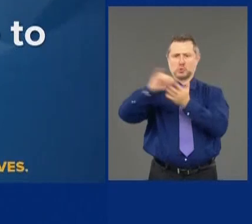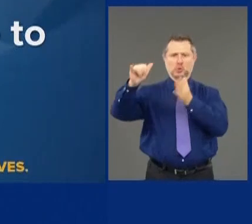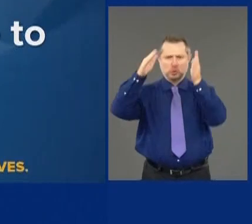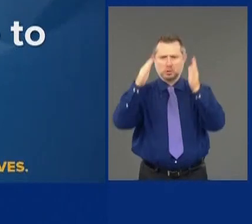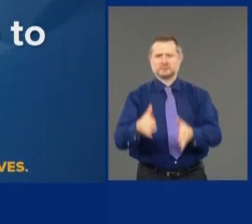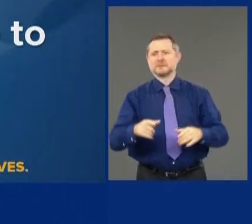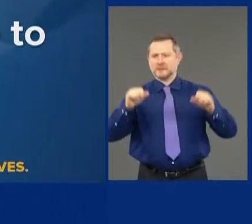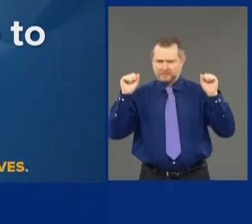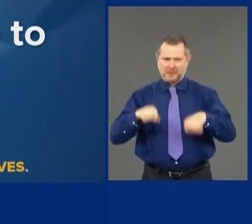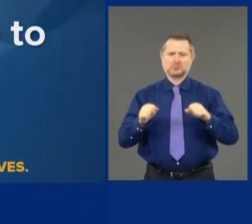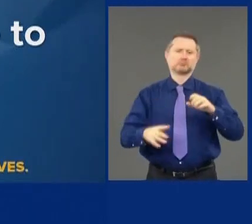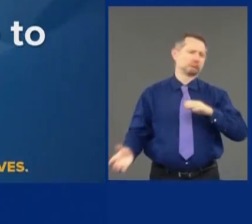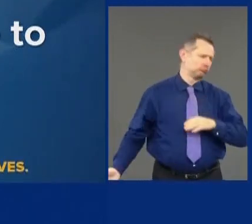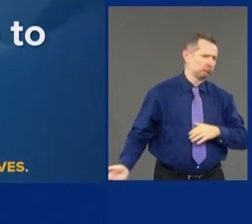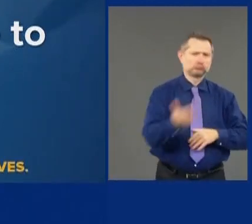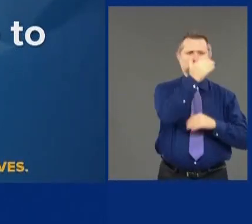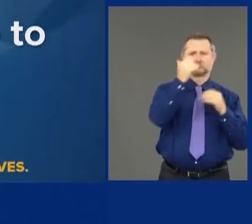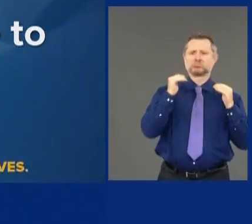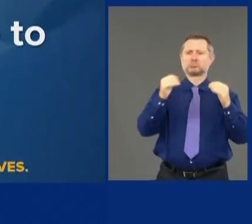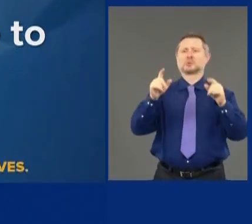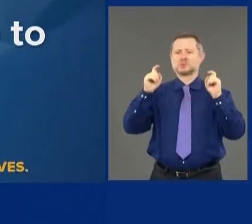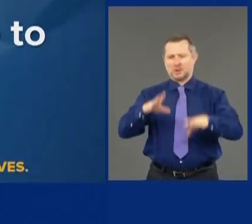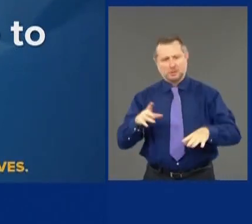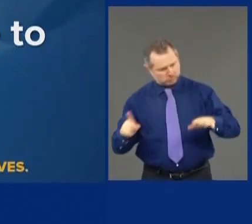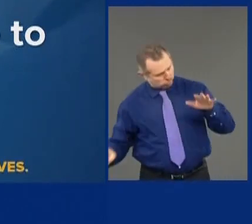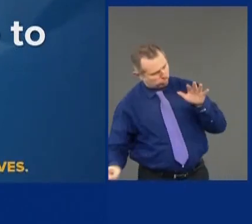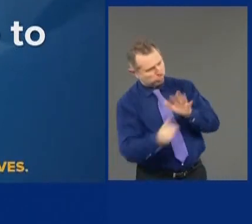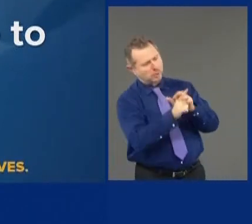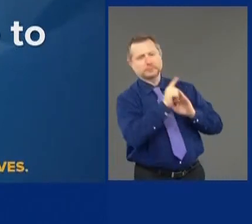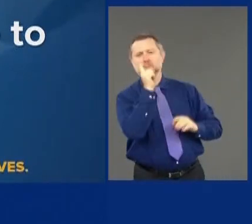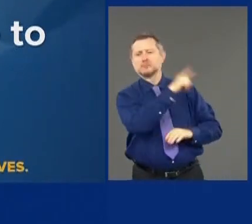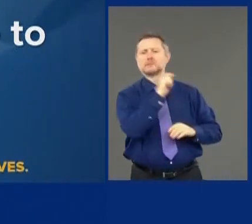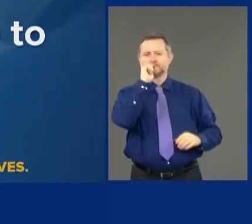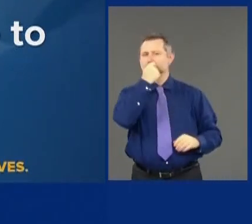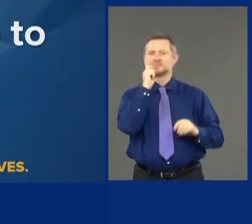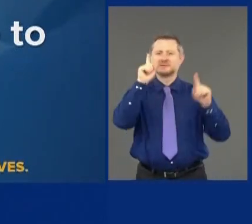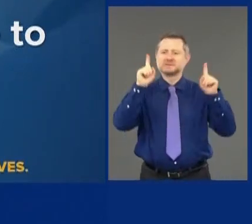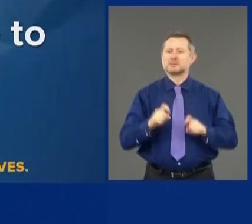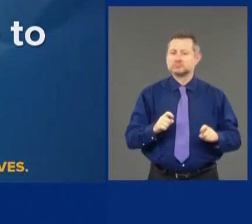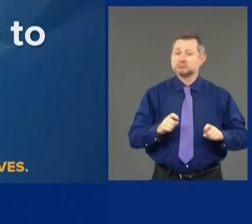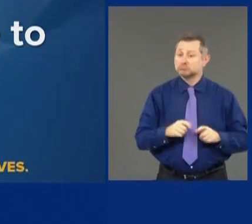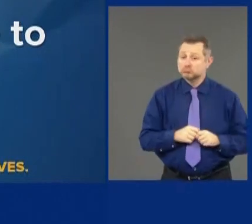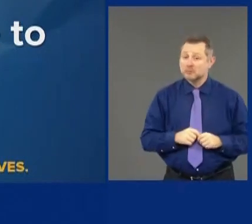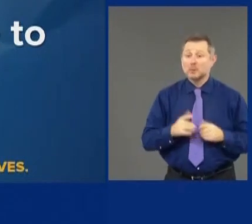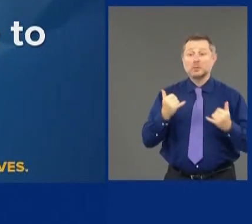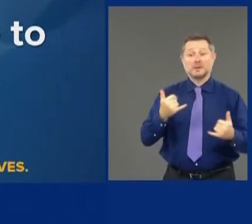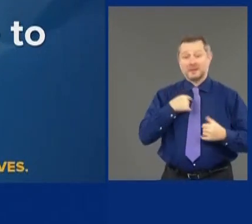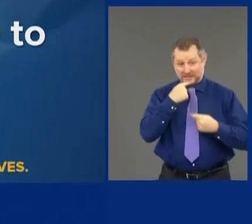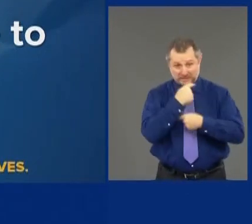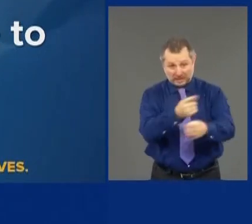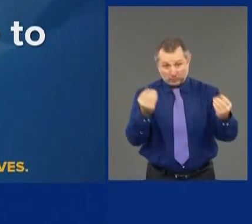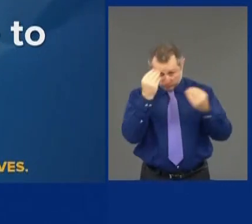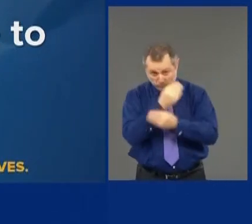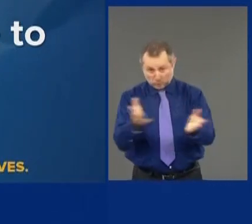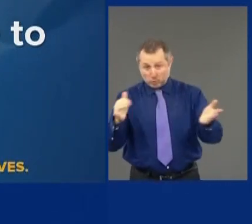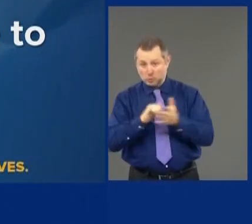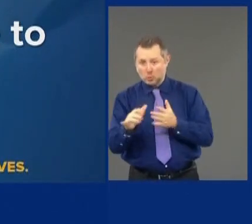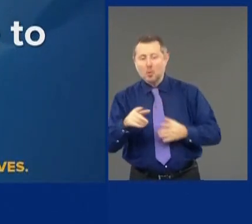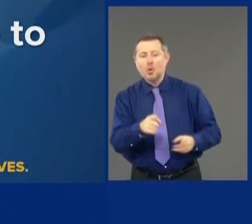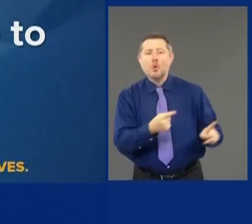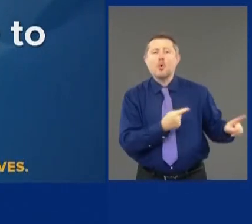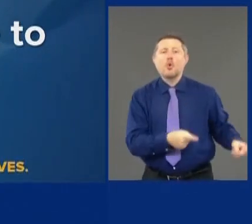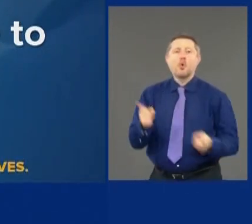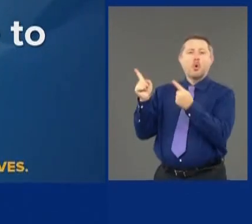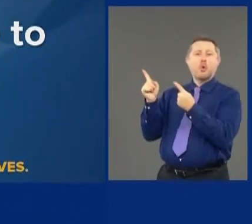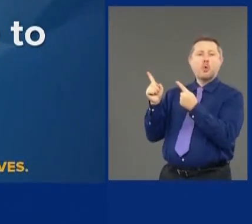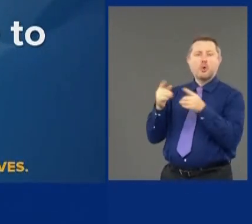New Yorkers can now go get a test. And what I'm saying to all New Yorkers today is, go get a